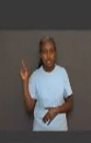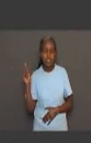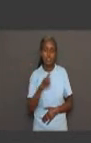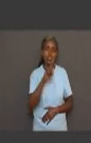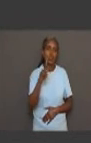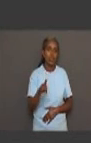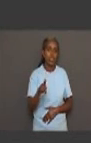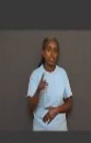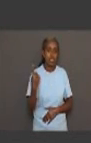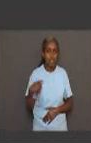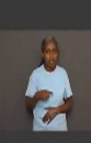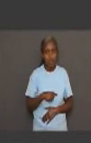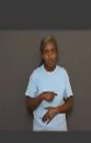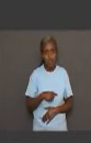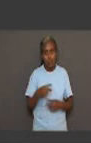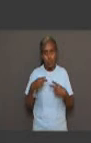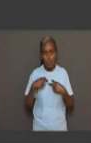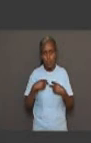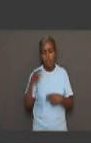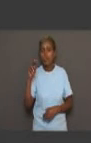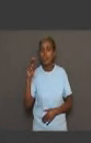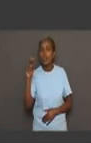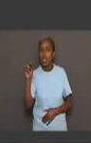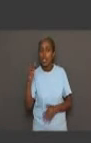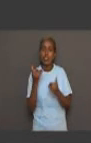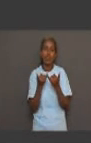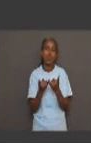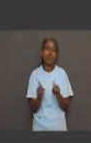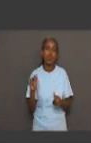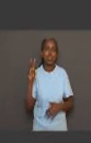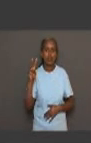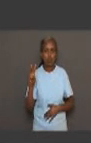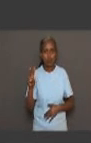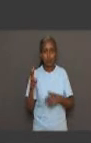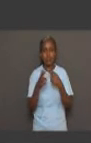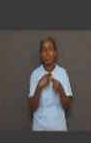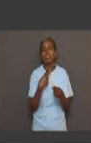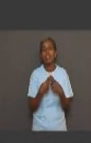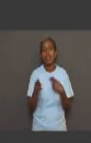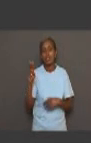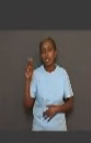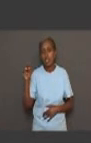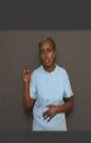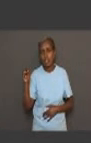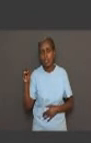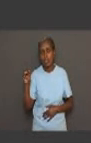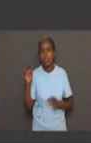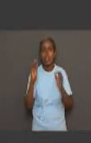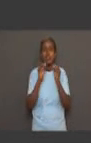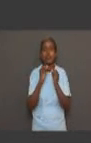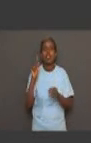In this equation, we have n over 2 times